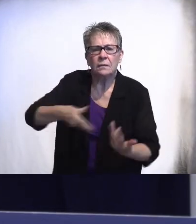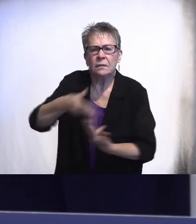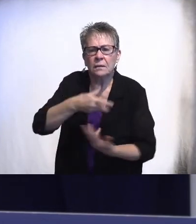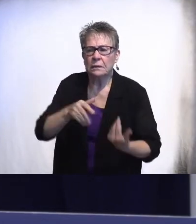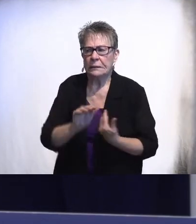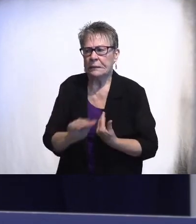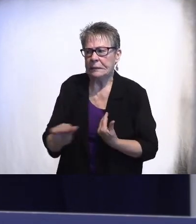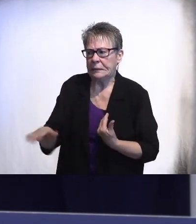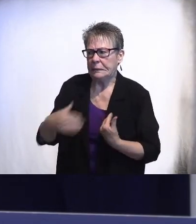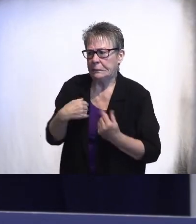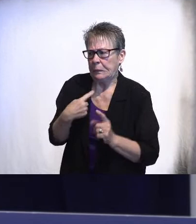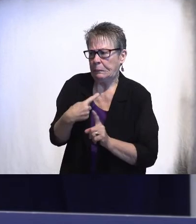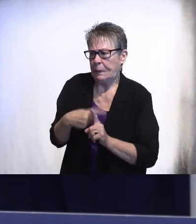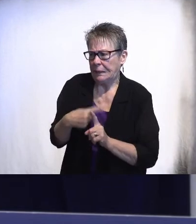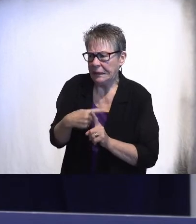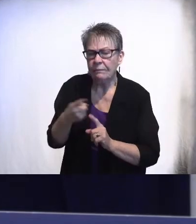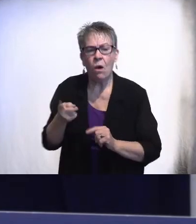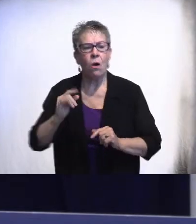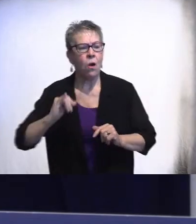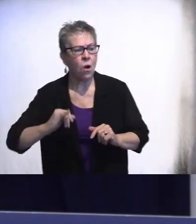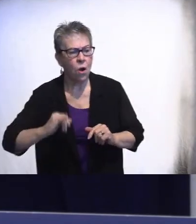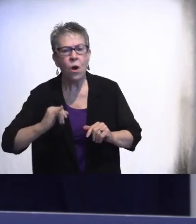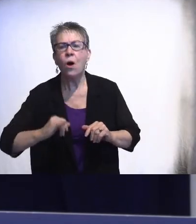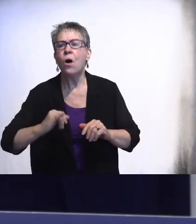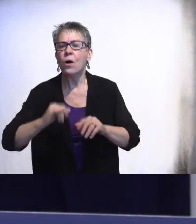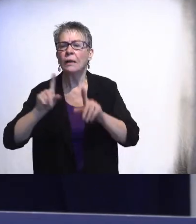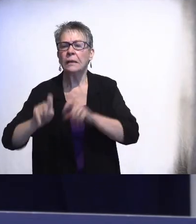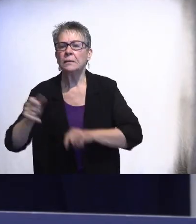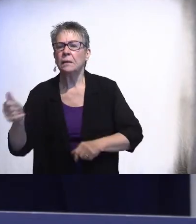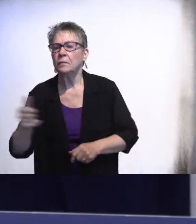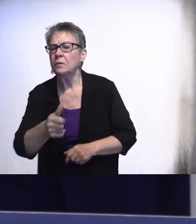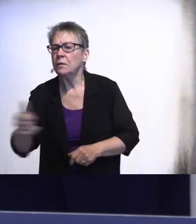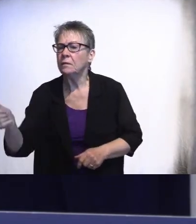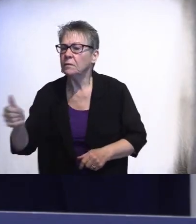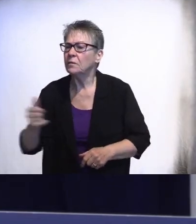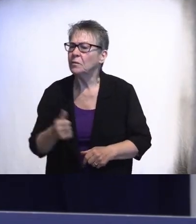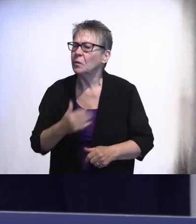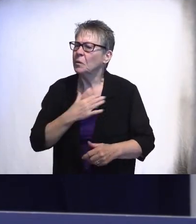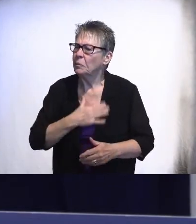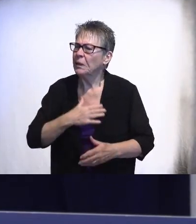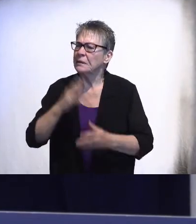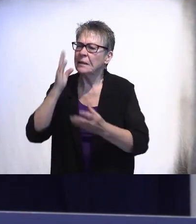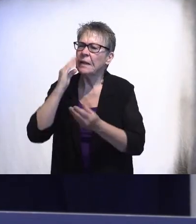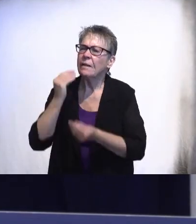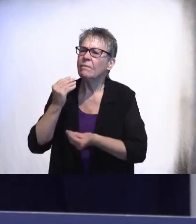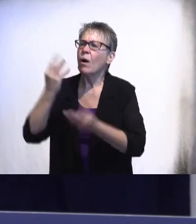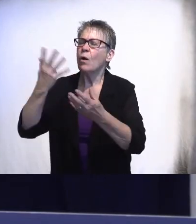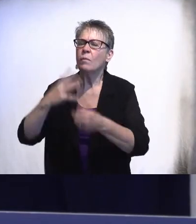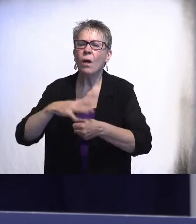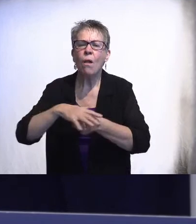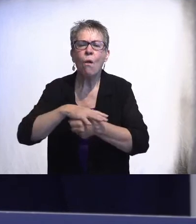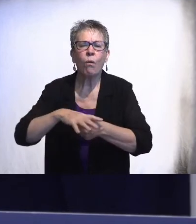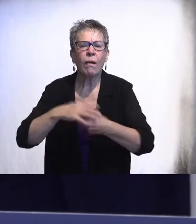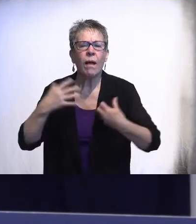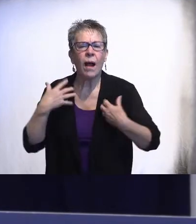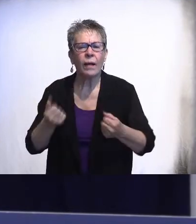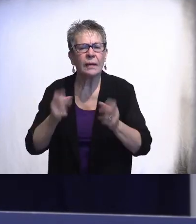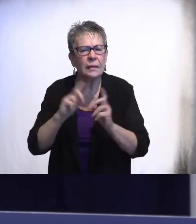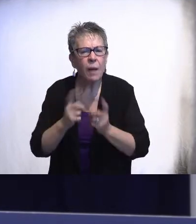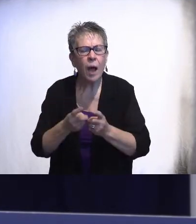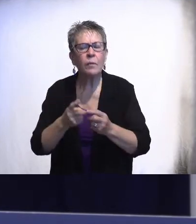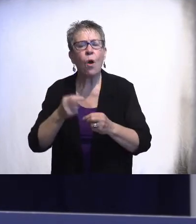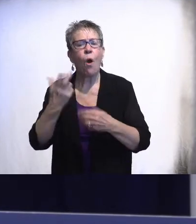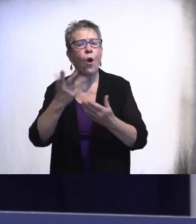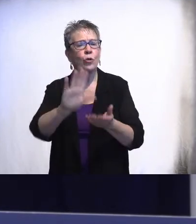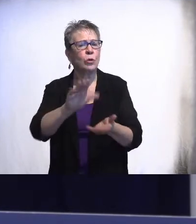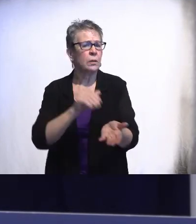their healthcare provider or local health department if they do not have a provider, and if they have concerns and questions, to make sure